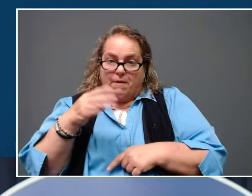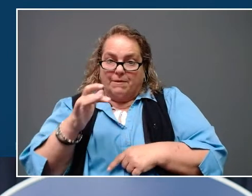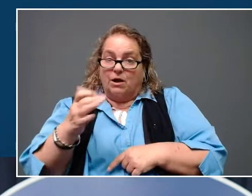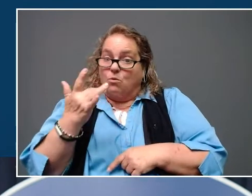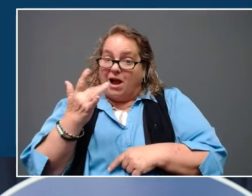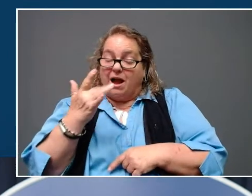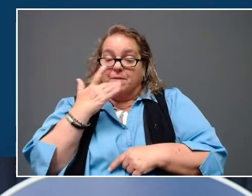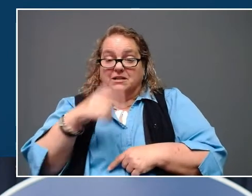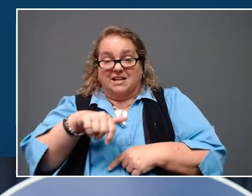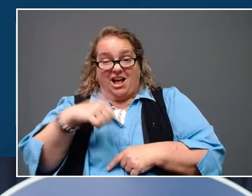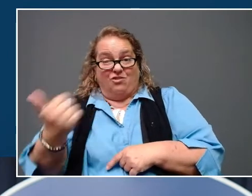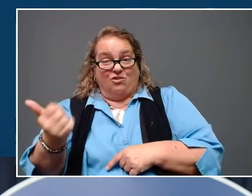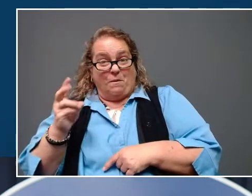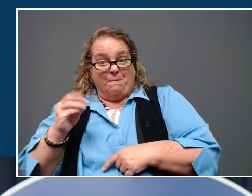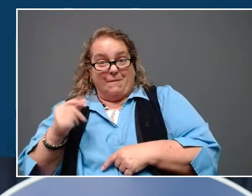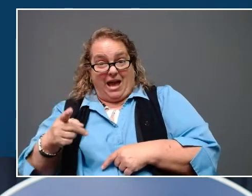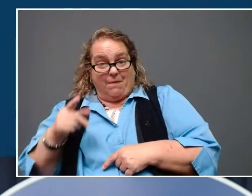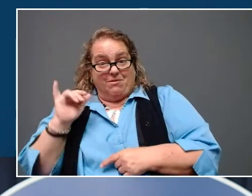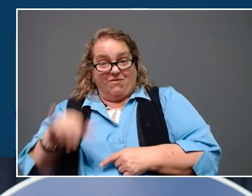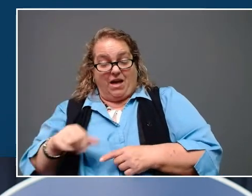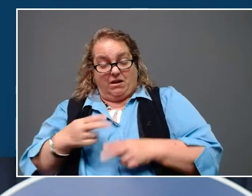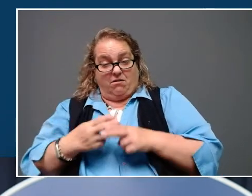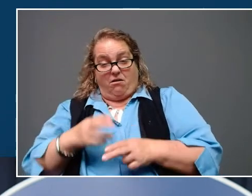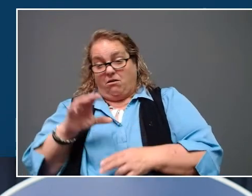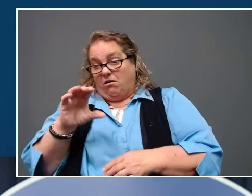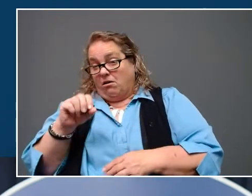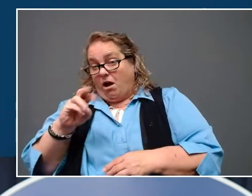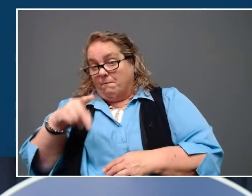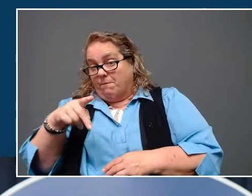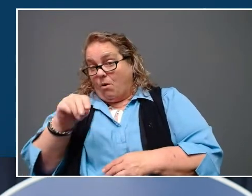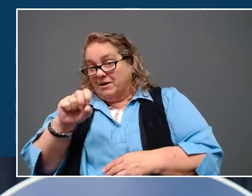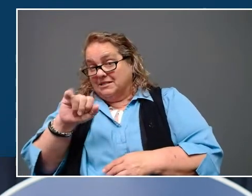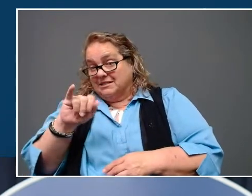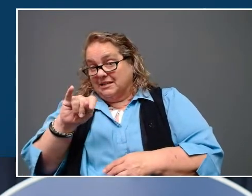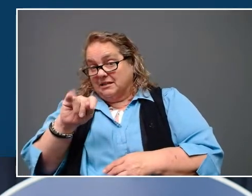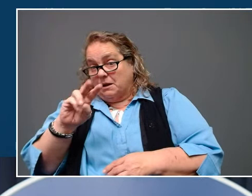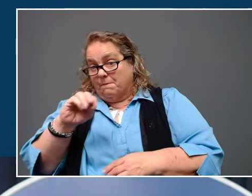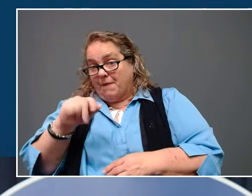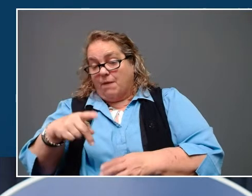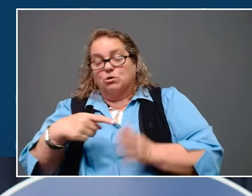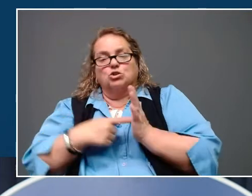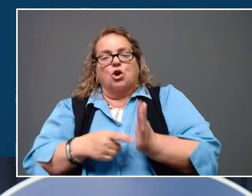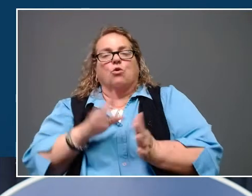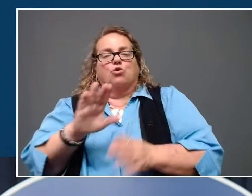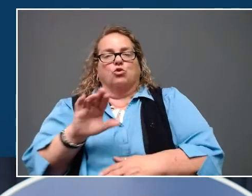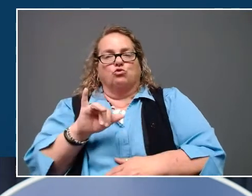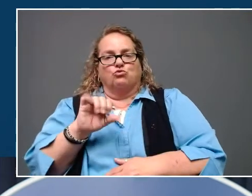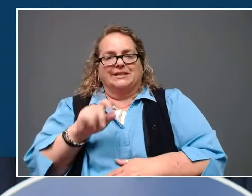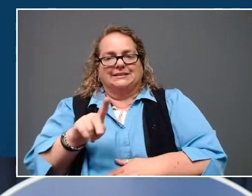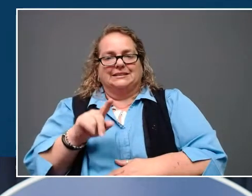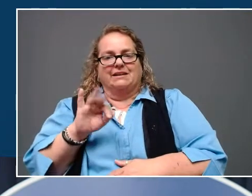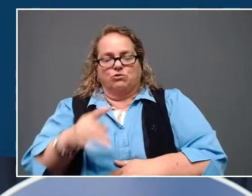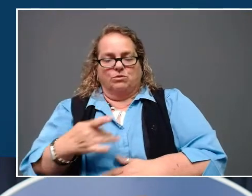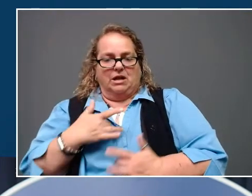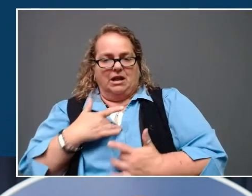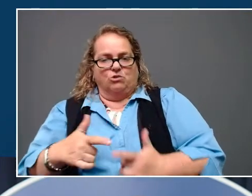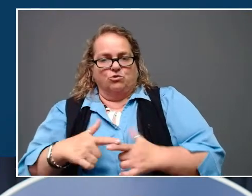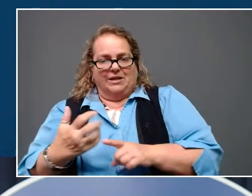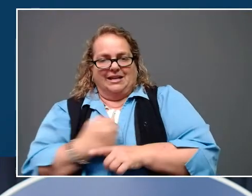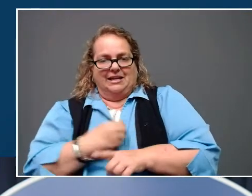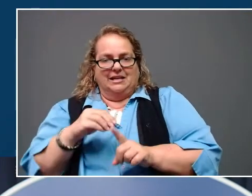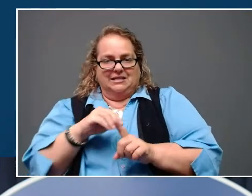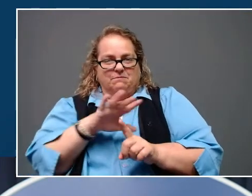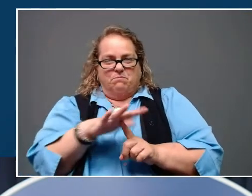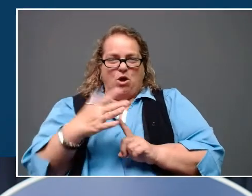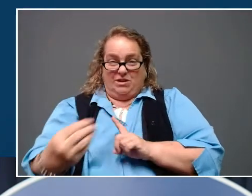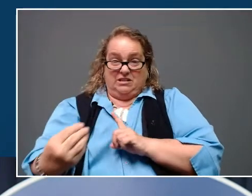one that really shows you what your risk is if you're likely to get exposed, and if you get exposed and do get